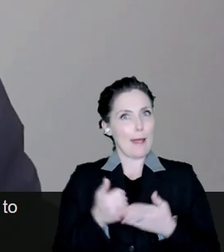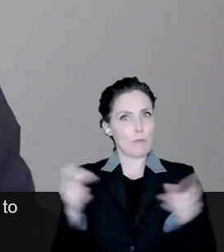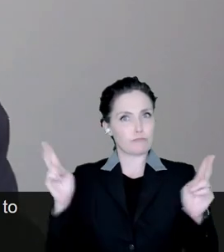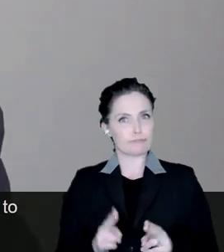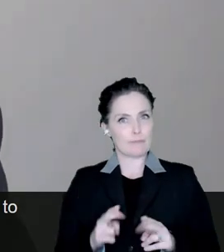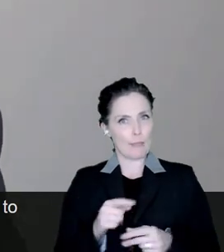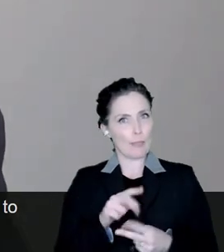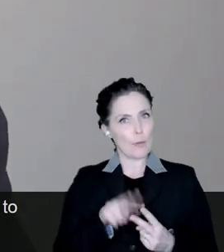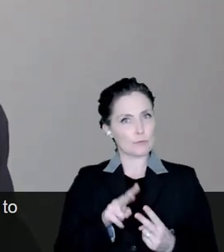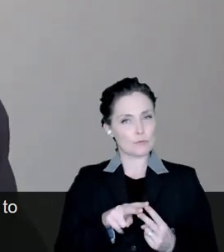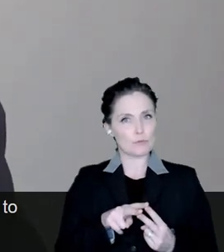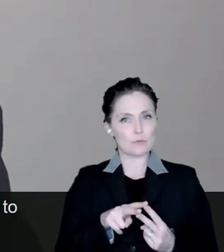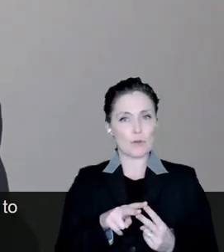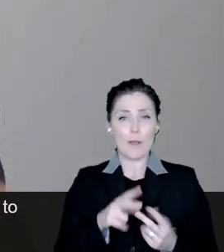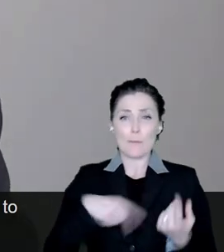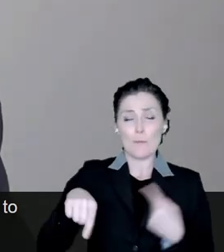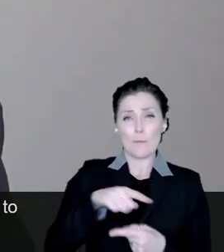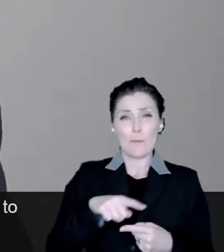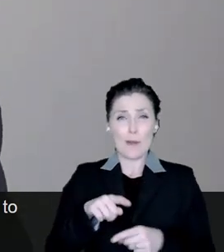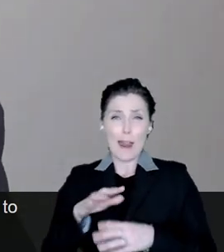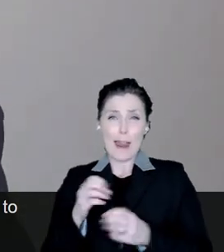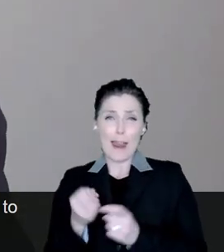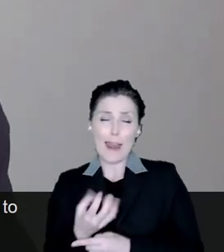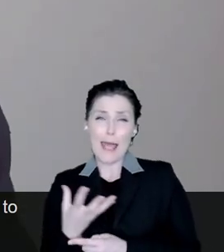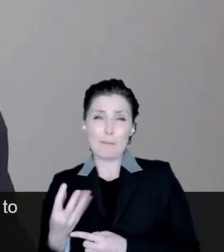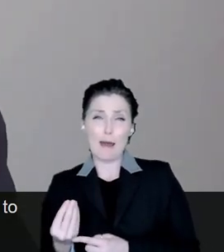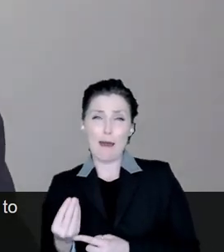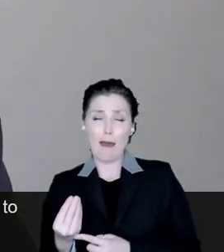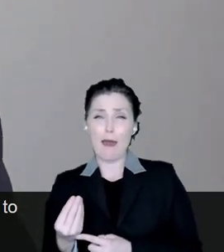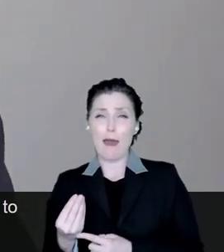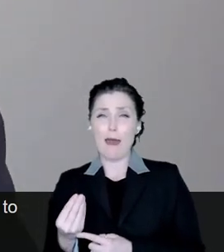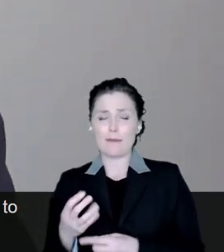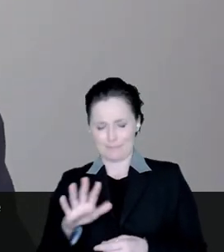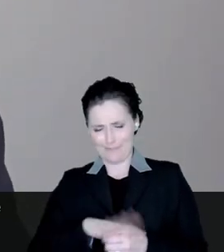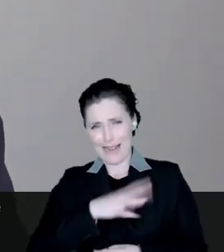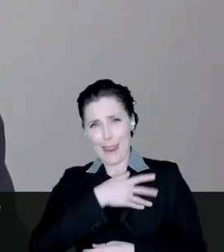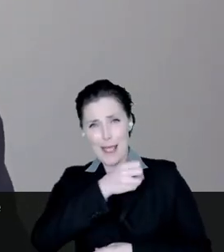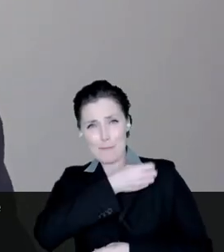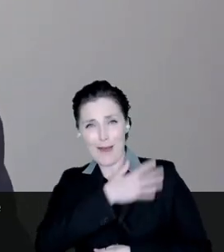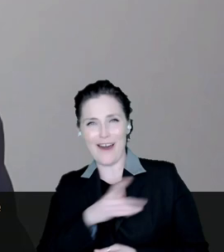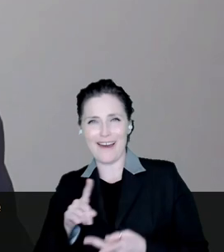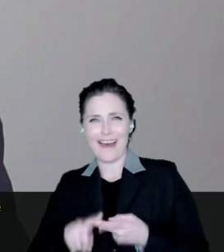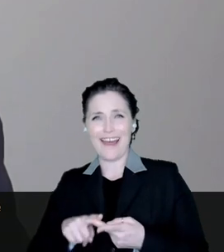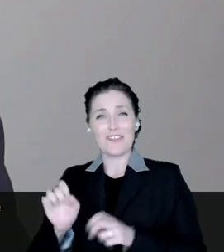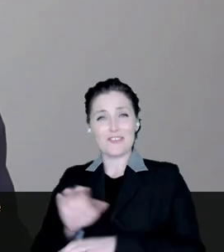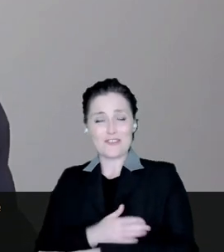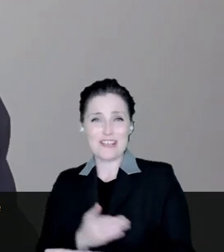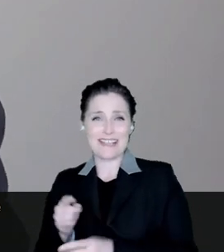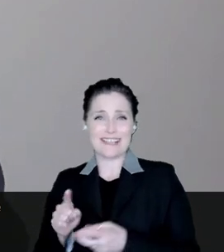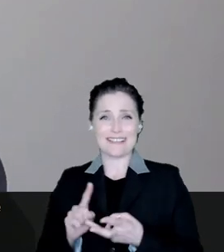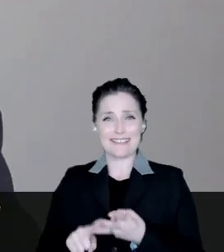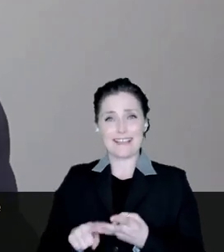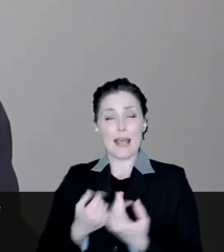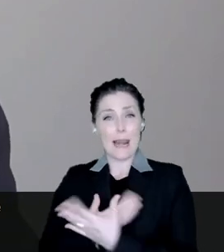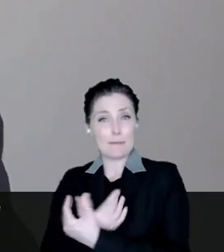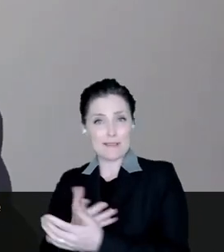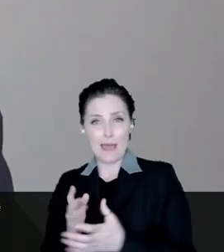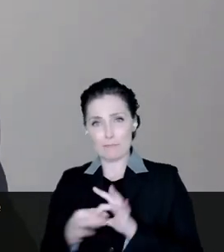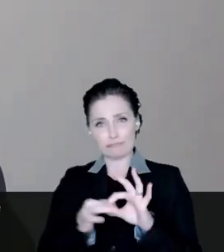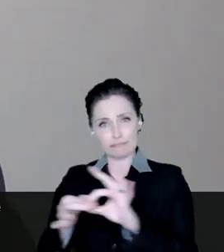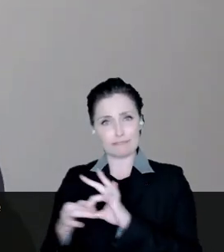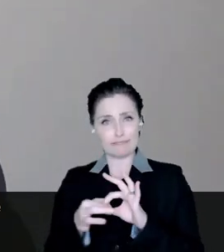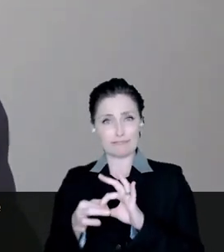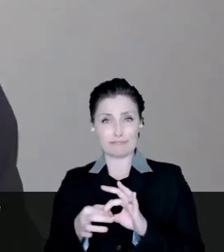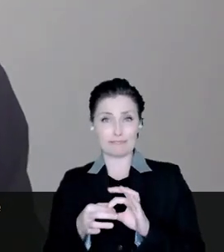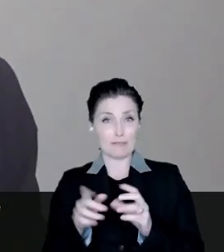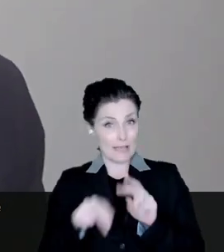Labour working together. If you could help us persuade the Tories to get on board the Assembly, I'd be really grateful. In relation to idling, a really, really,